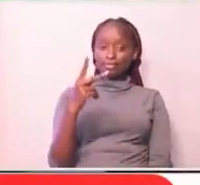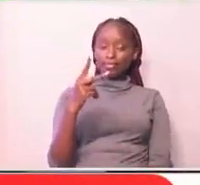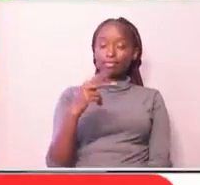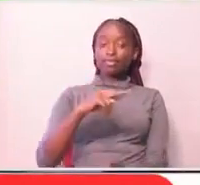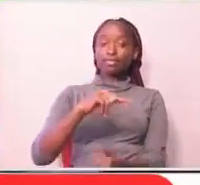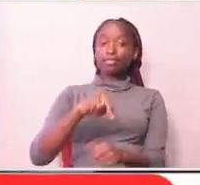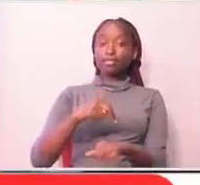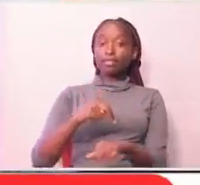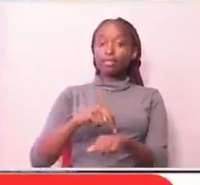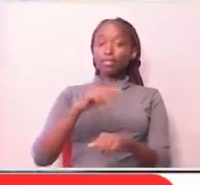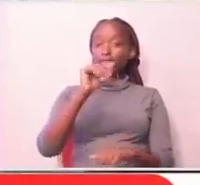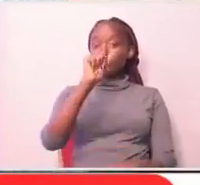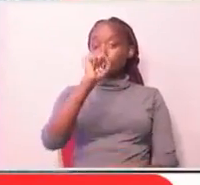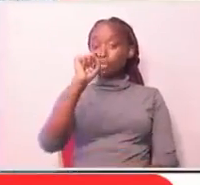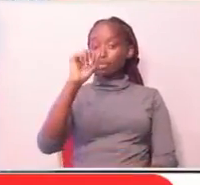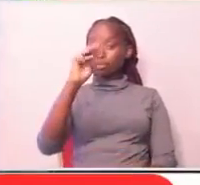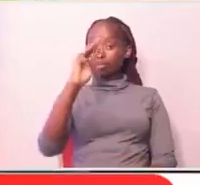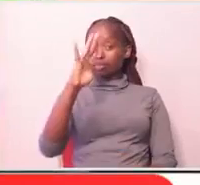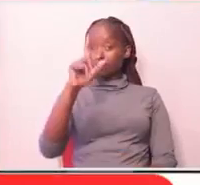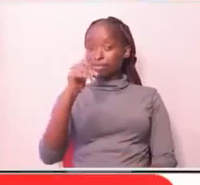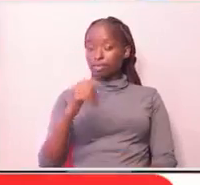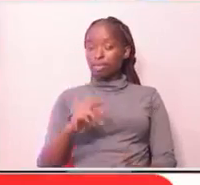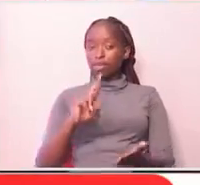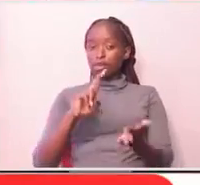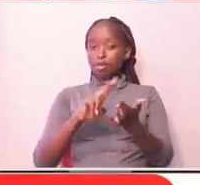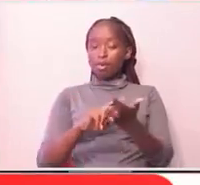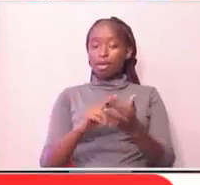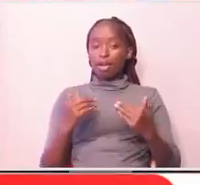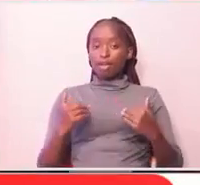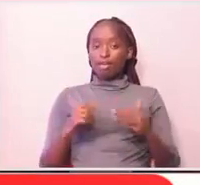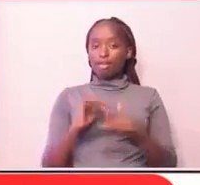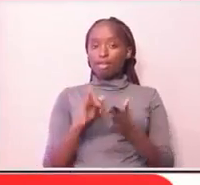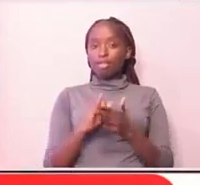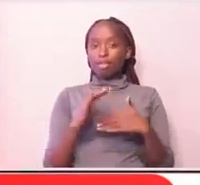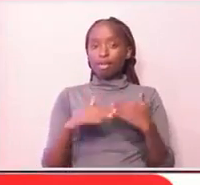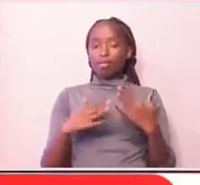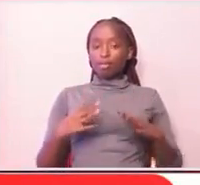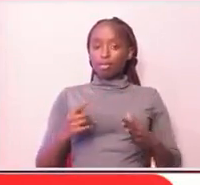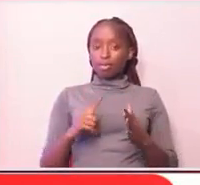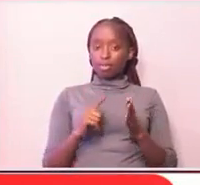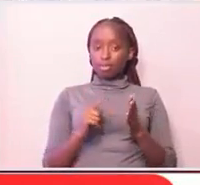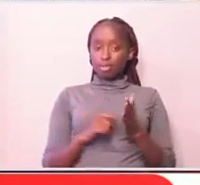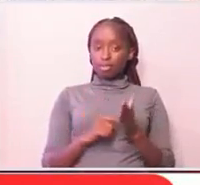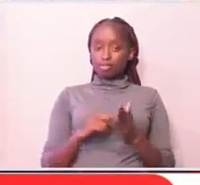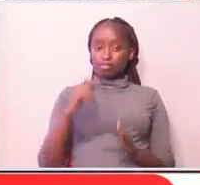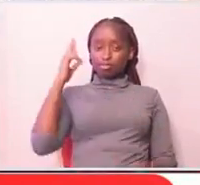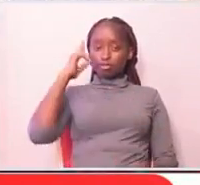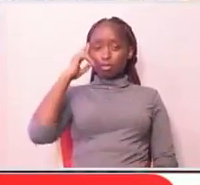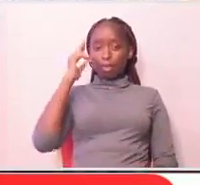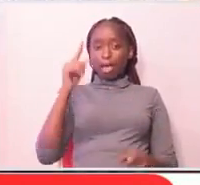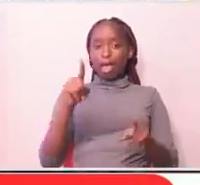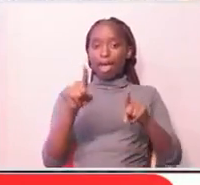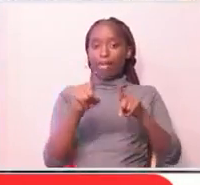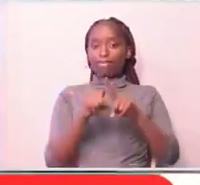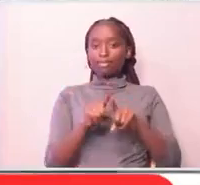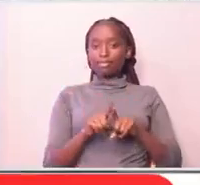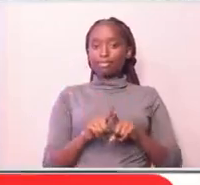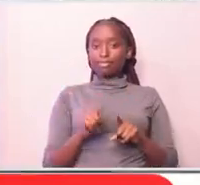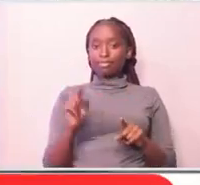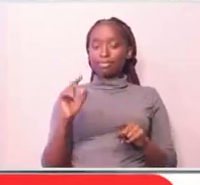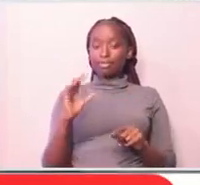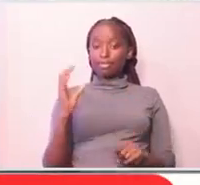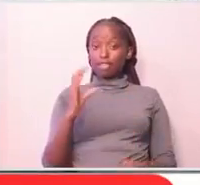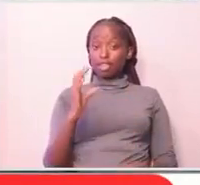Assembly Report 2021 recommended that Pemba people be recognized as Kenyan citizens. The head of state has